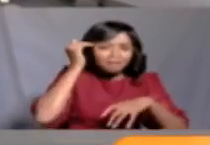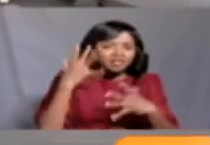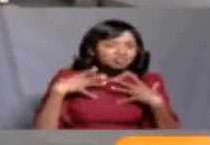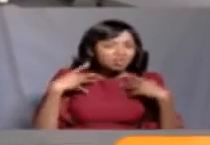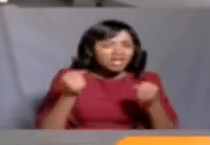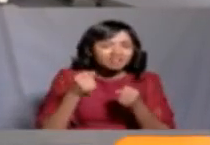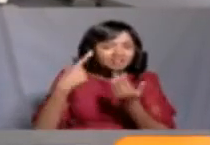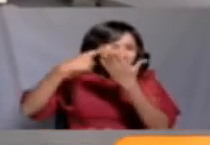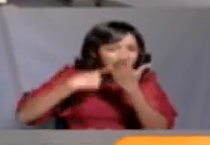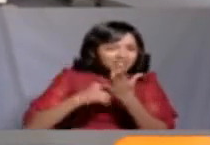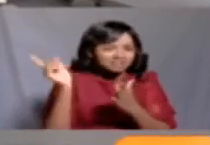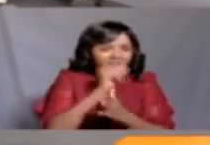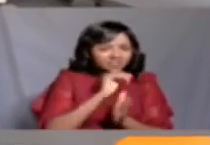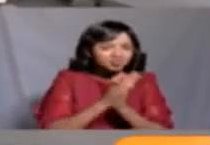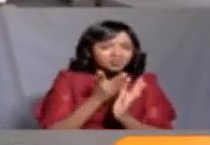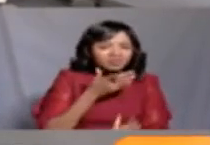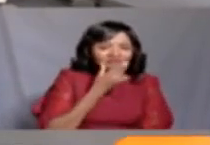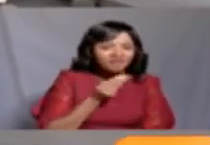that you discussed?